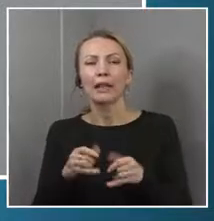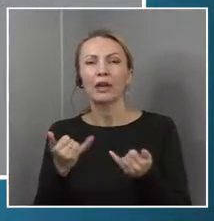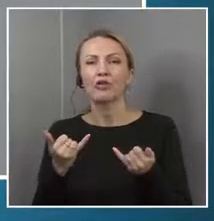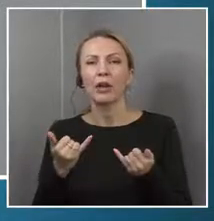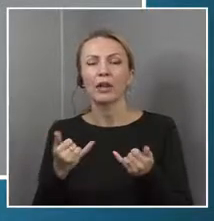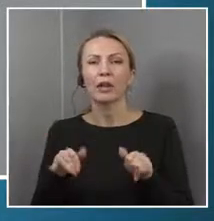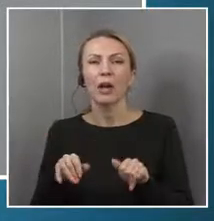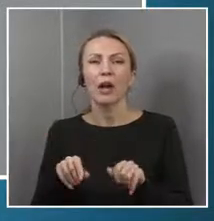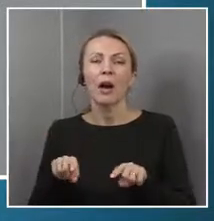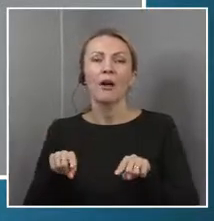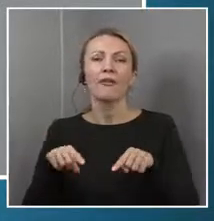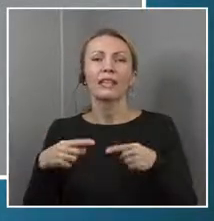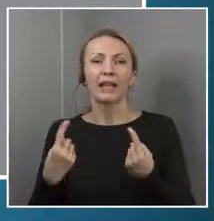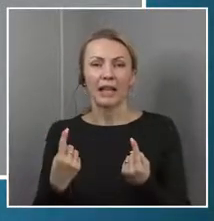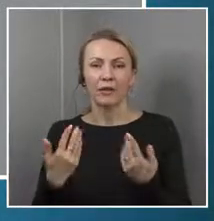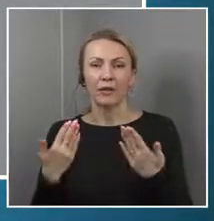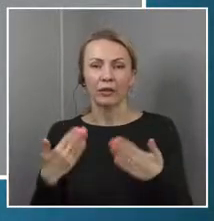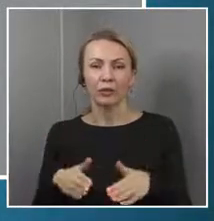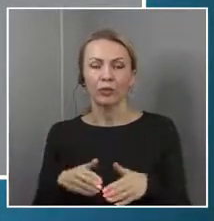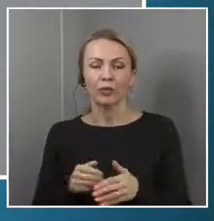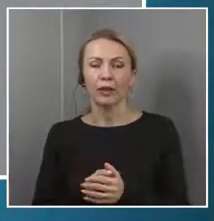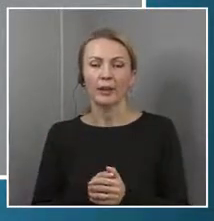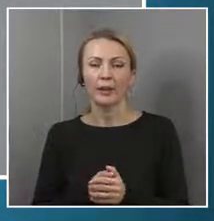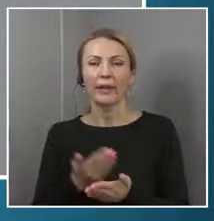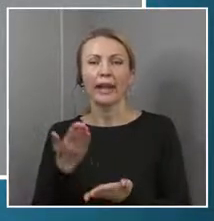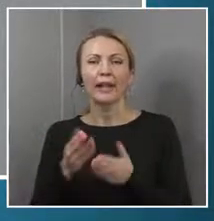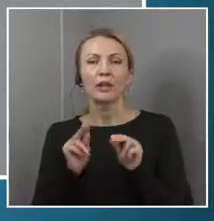dollars, and the market grows.